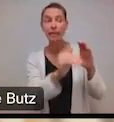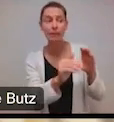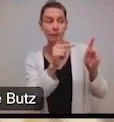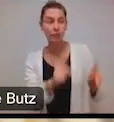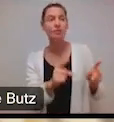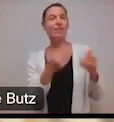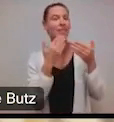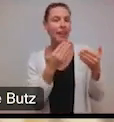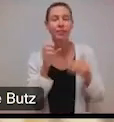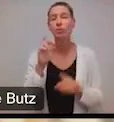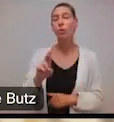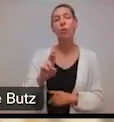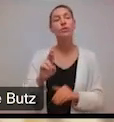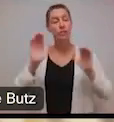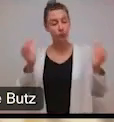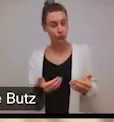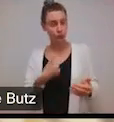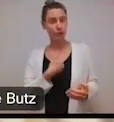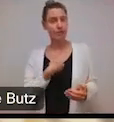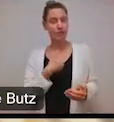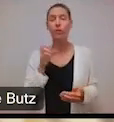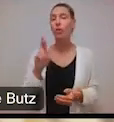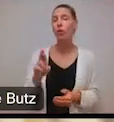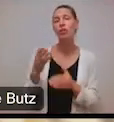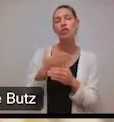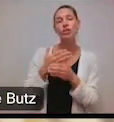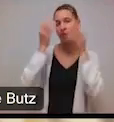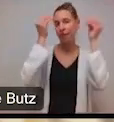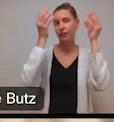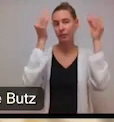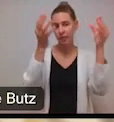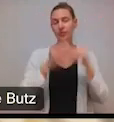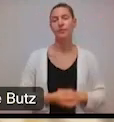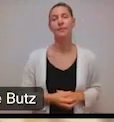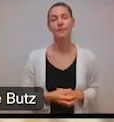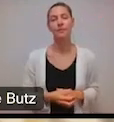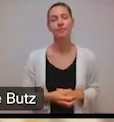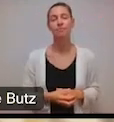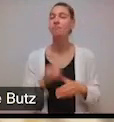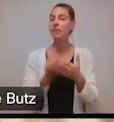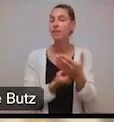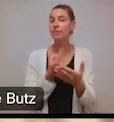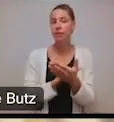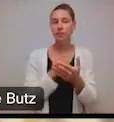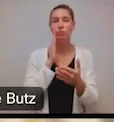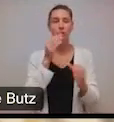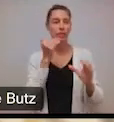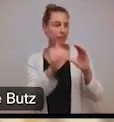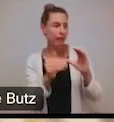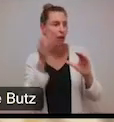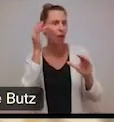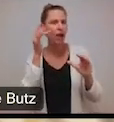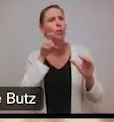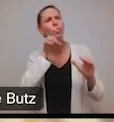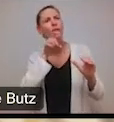or maybe to introduce yourself, or to share information. Sometimes we send an email because we need something